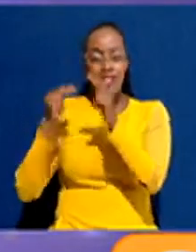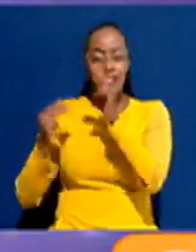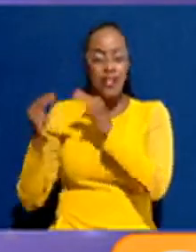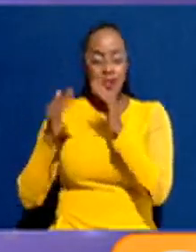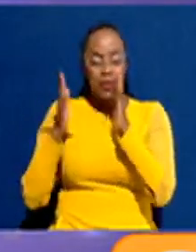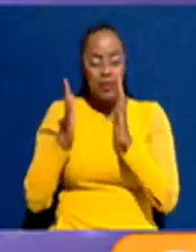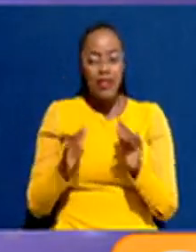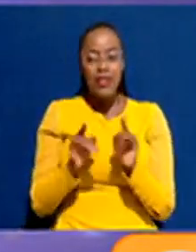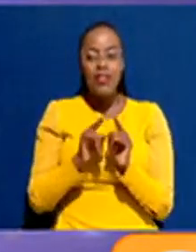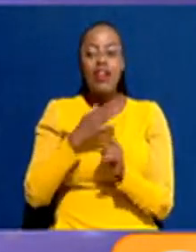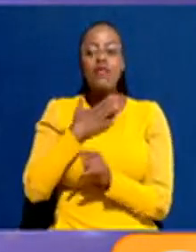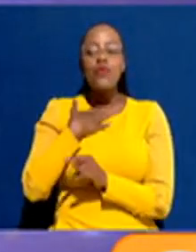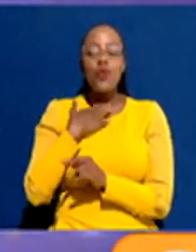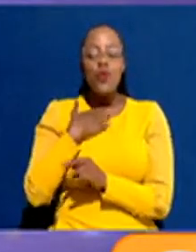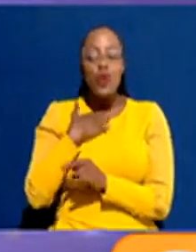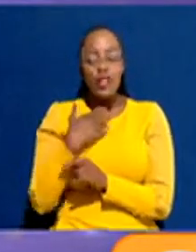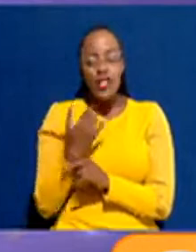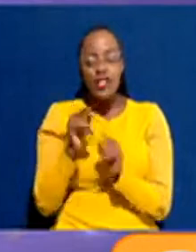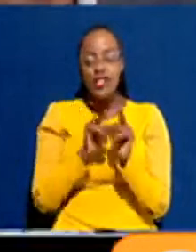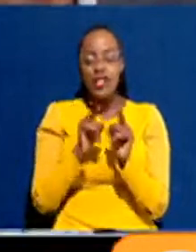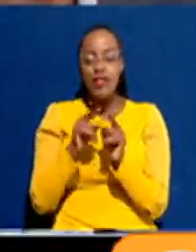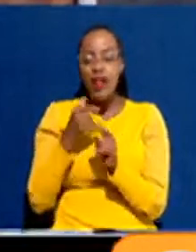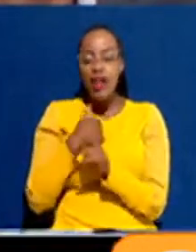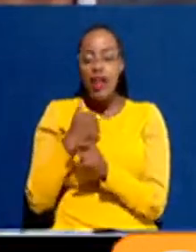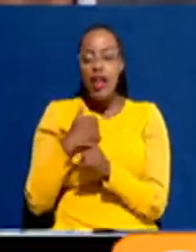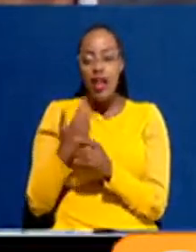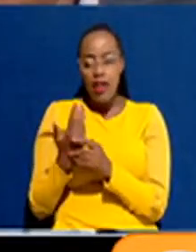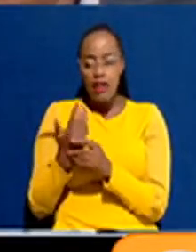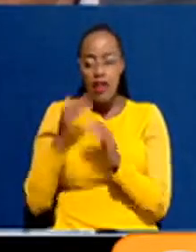still have you, I wanted to bring it a little bit to